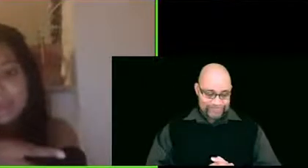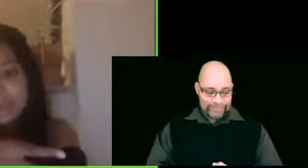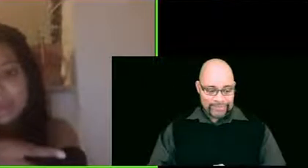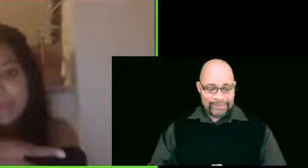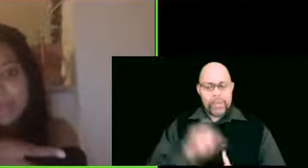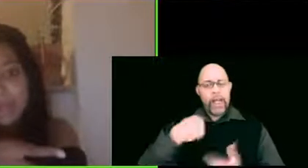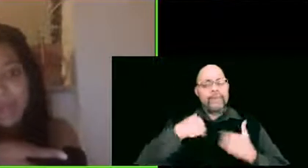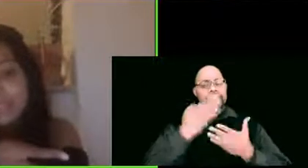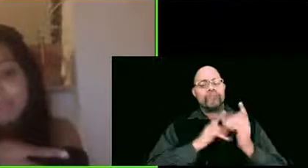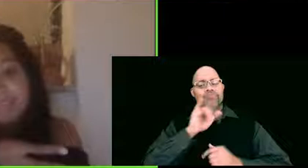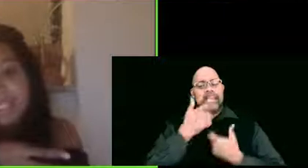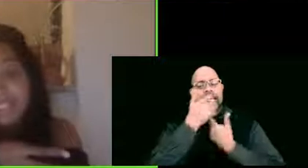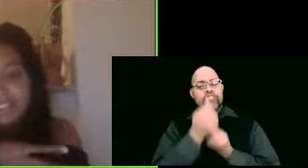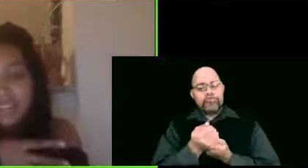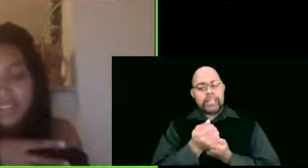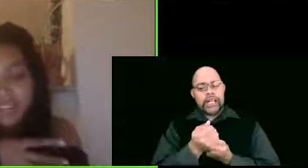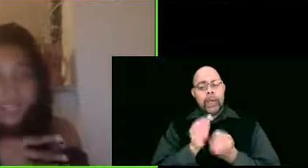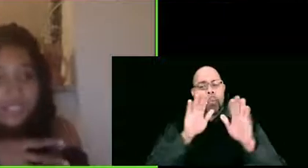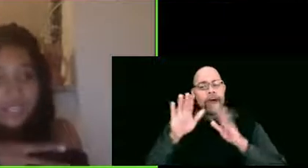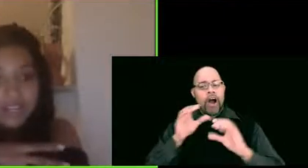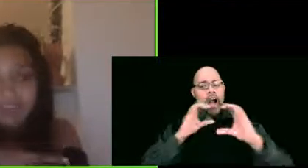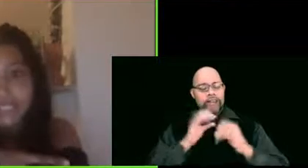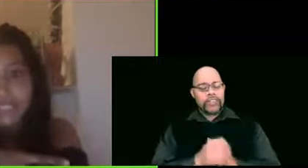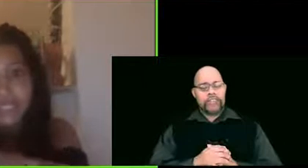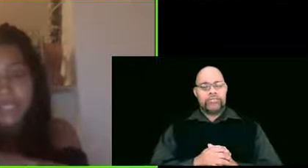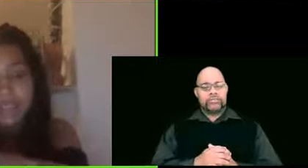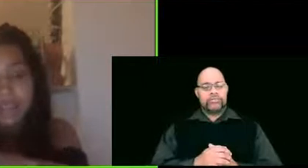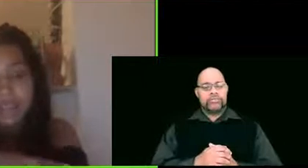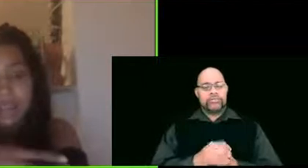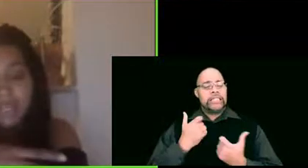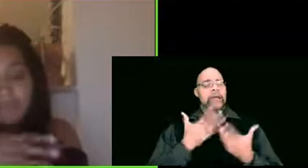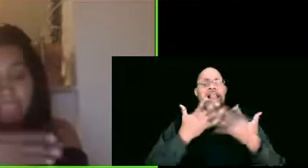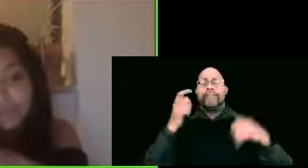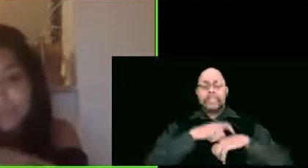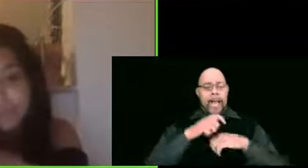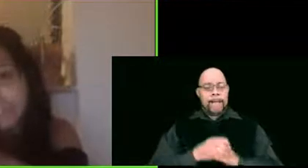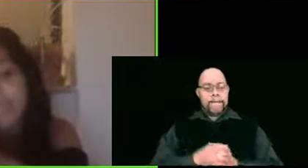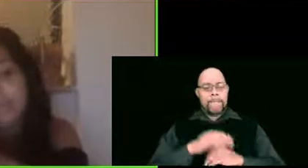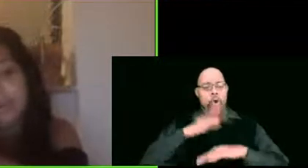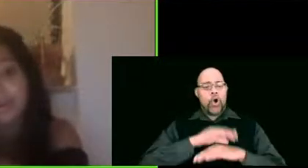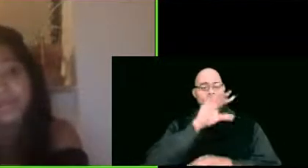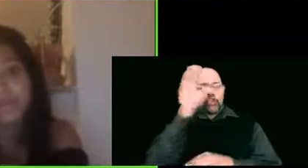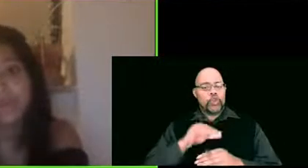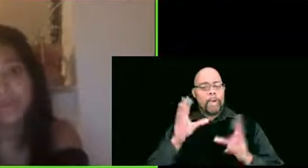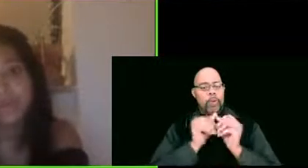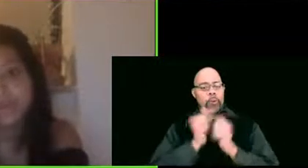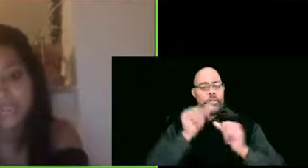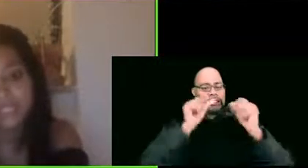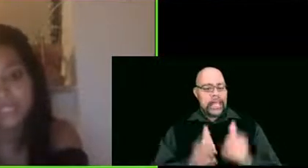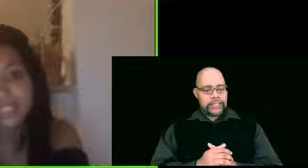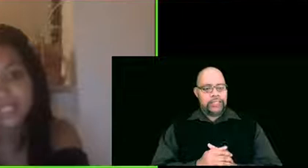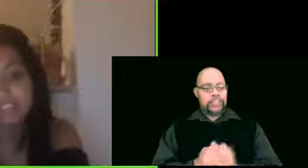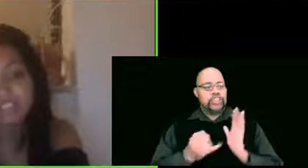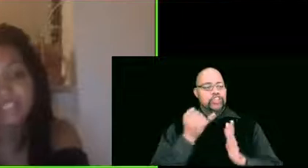lens. And we have some really interesting and fascinating conversations. So I spend a huge amount of time on Zoom calls